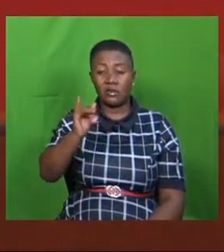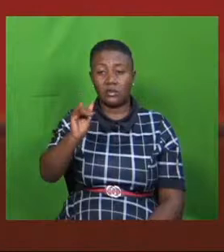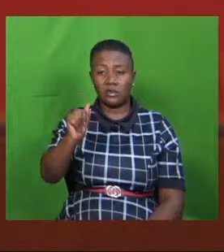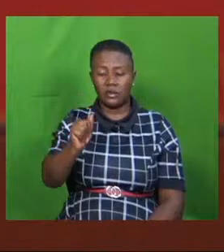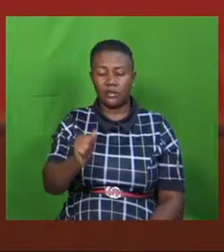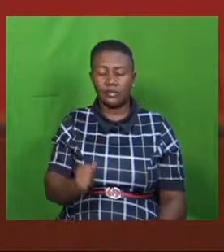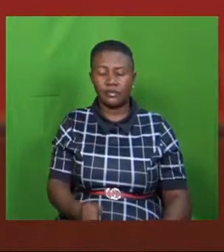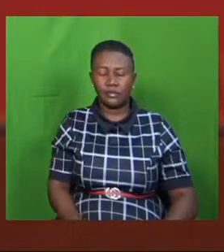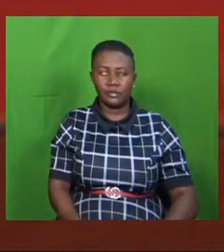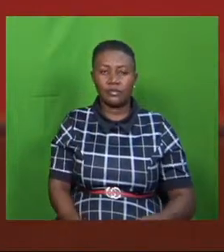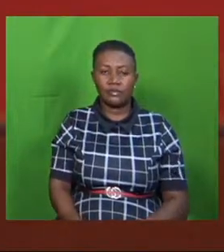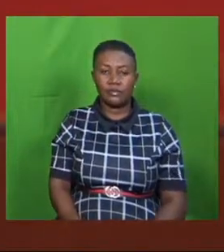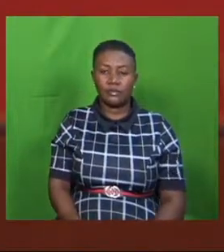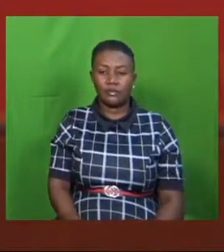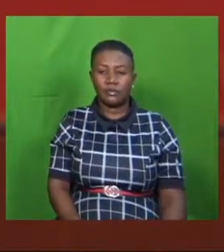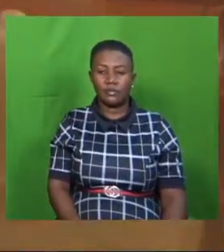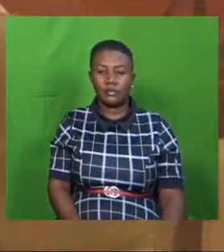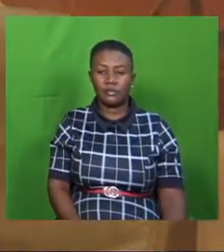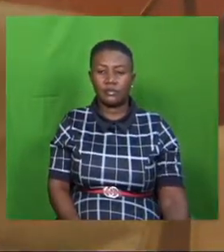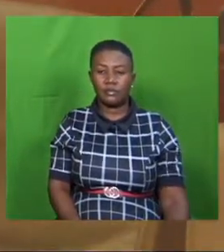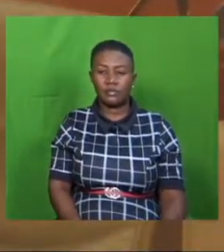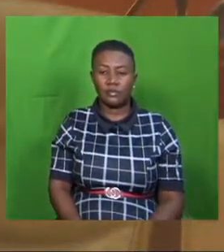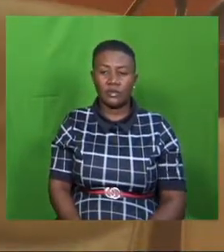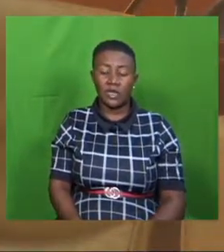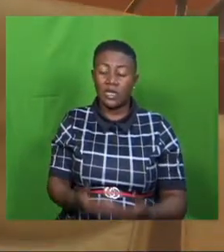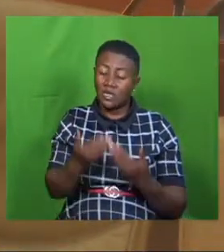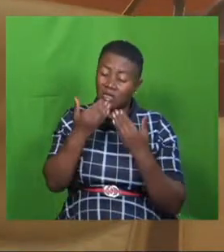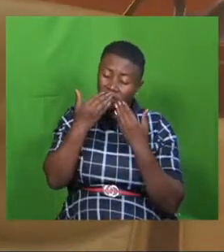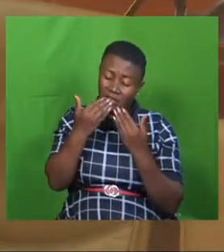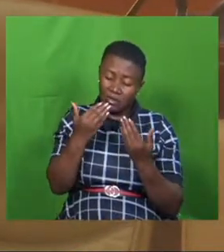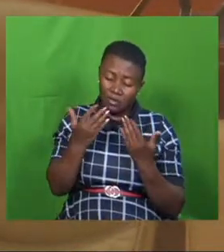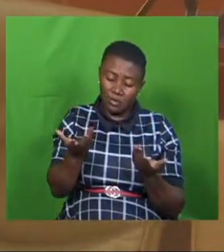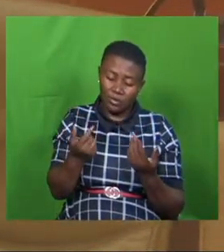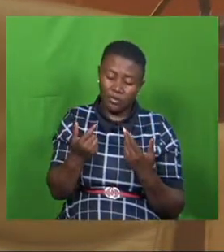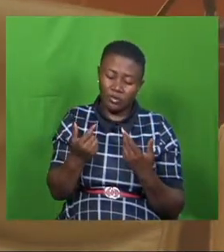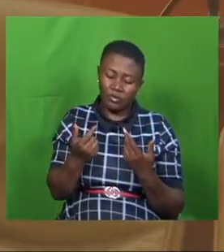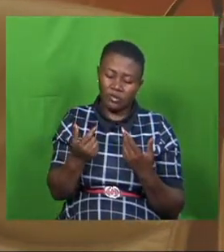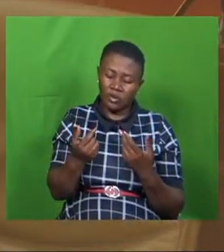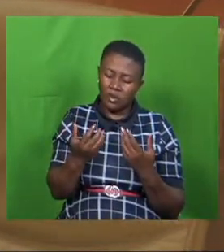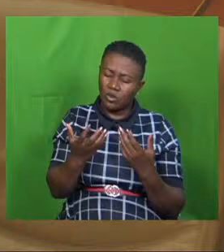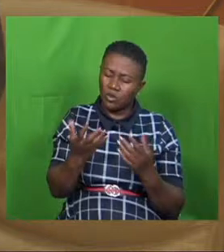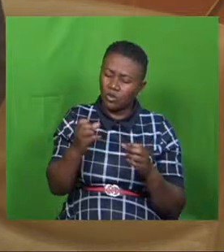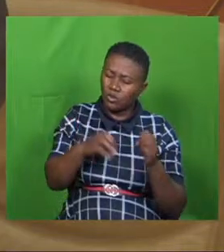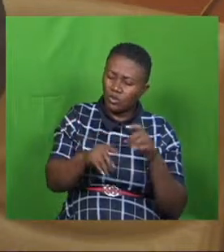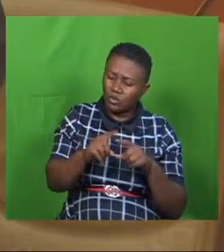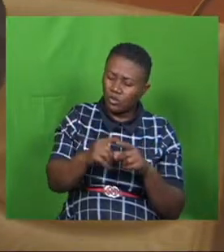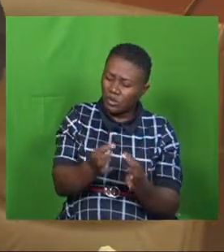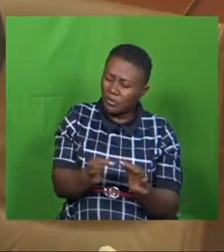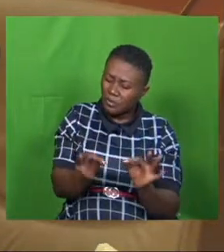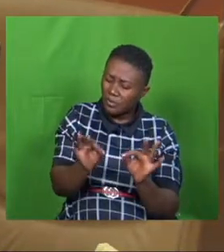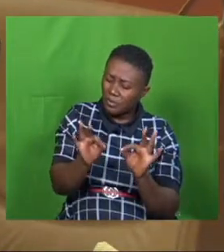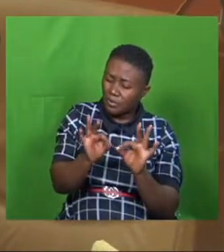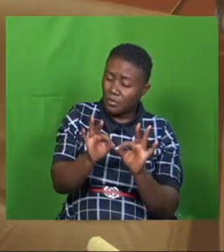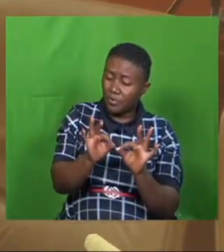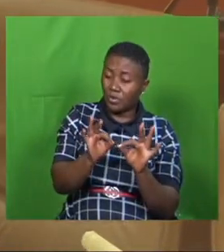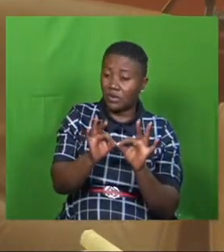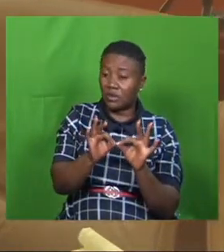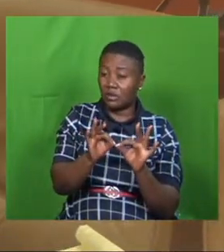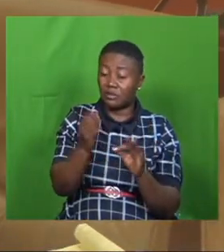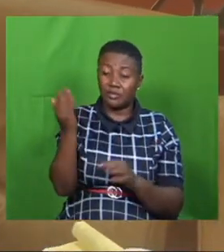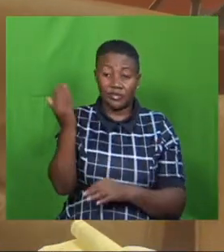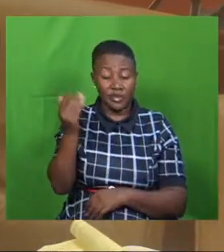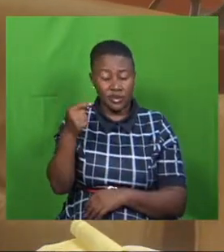Speaker to contribute to this very important motion. Honorable